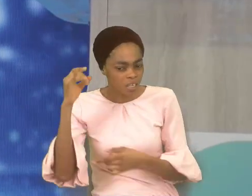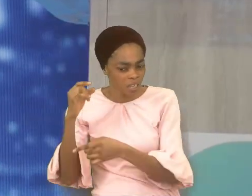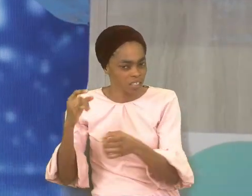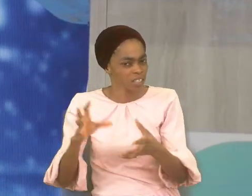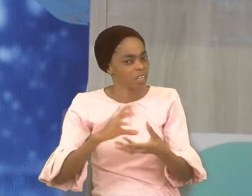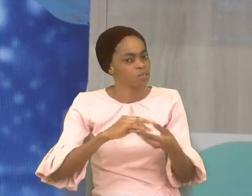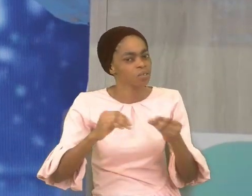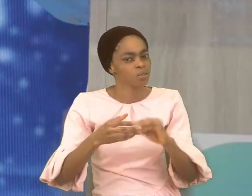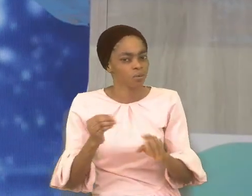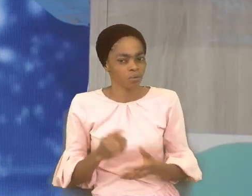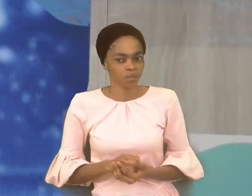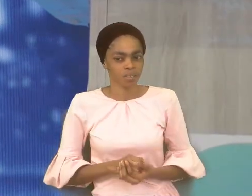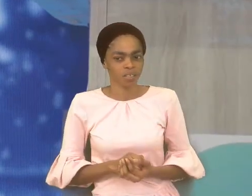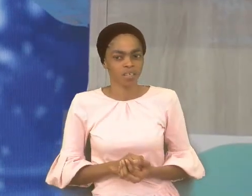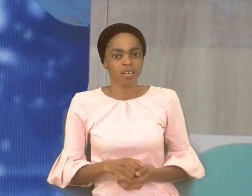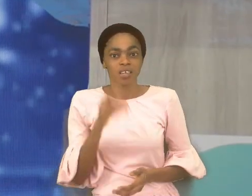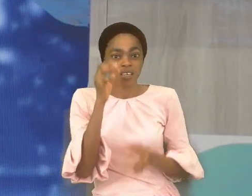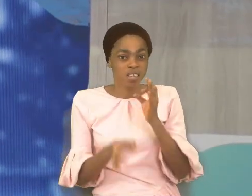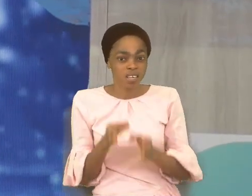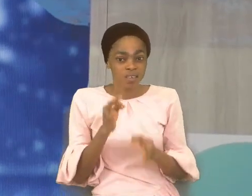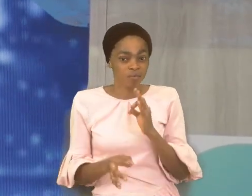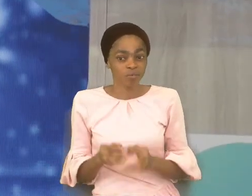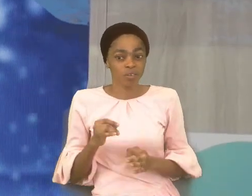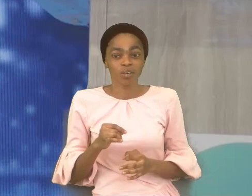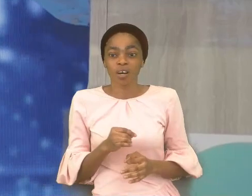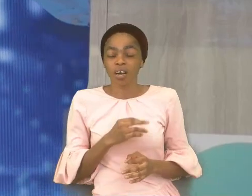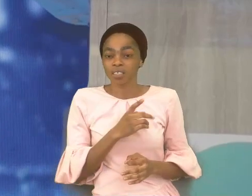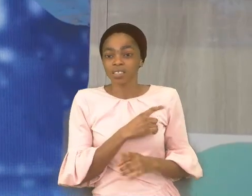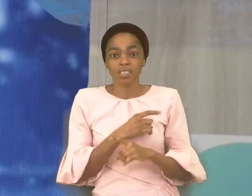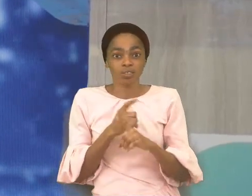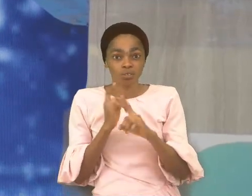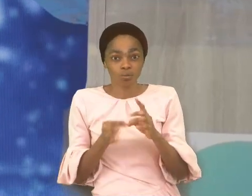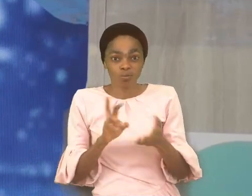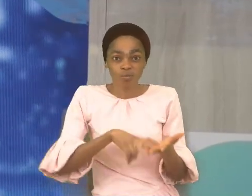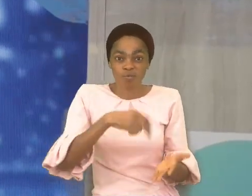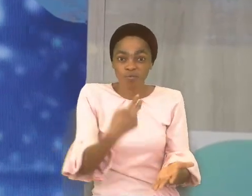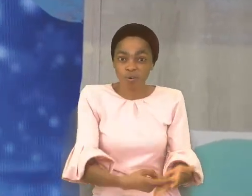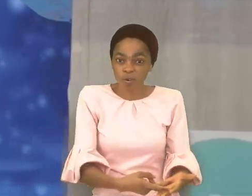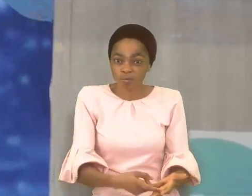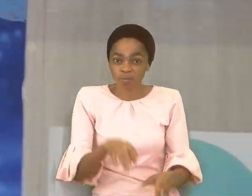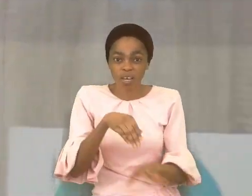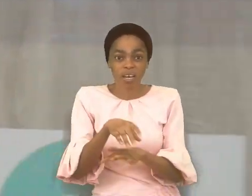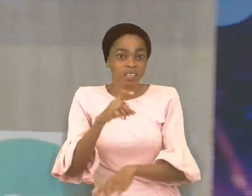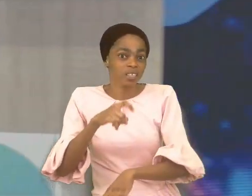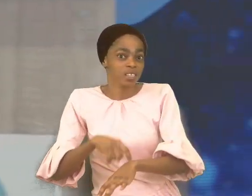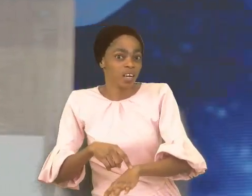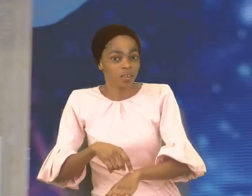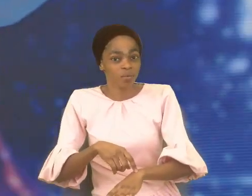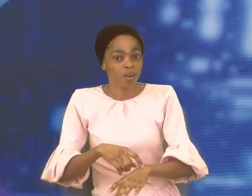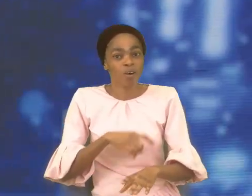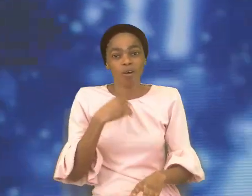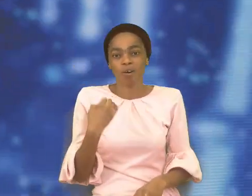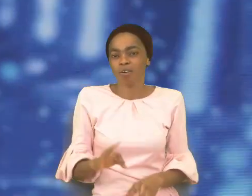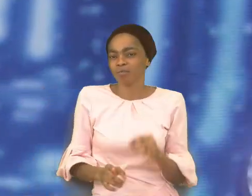the hour of temptation, at the hour of trial, at the hour when